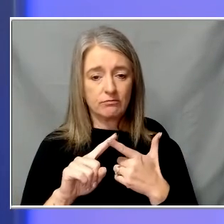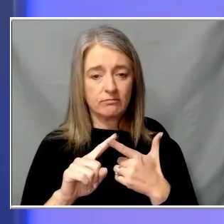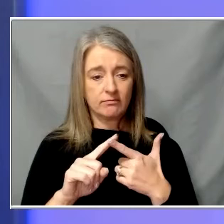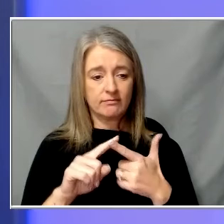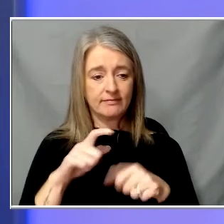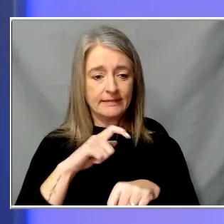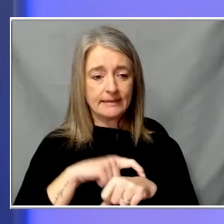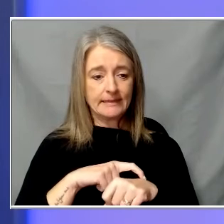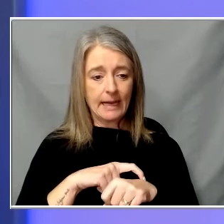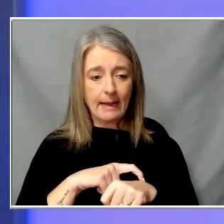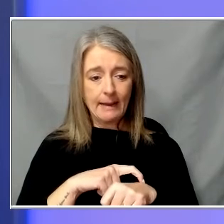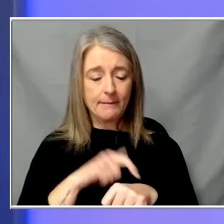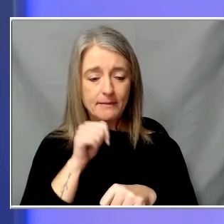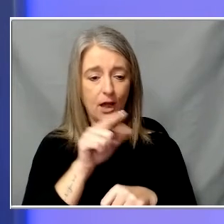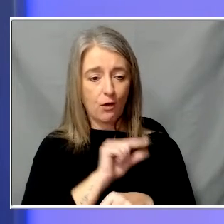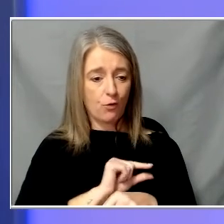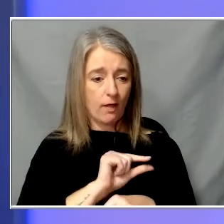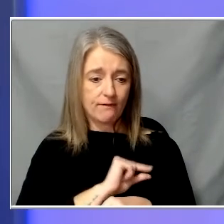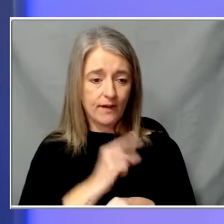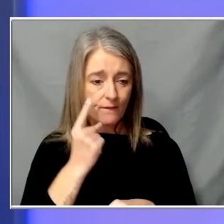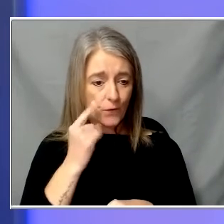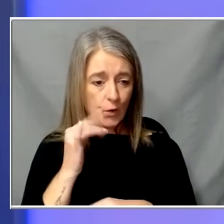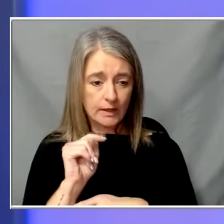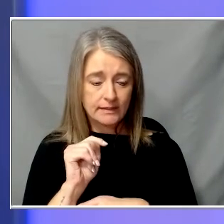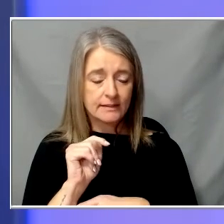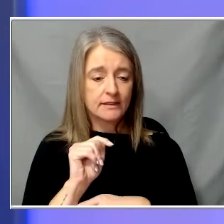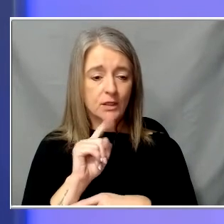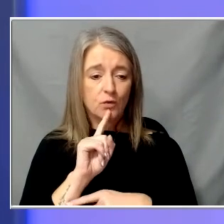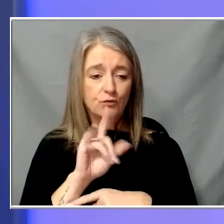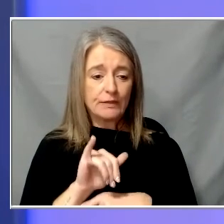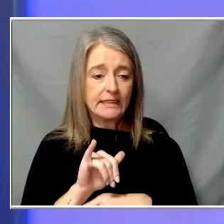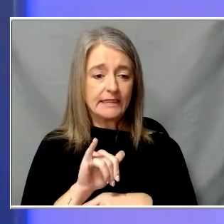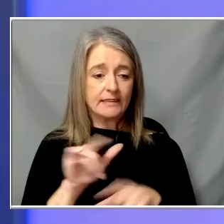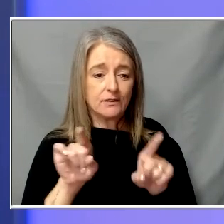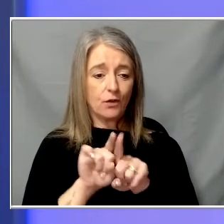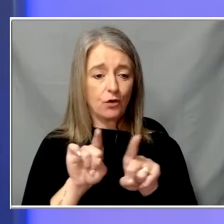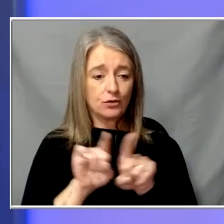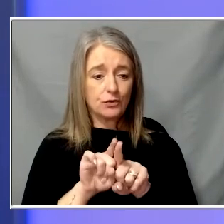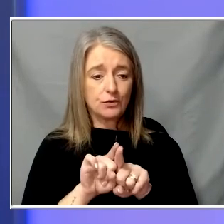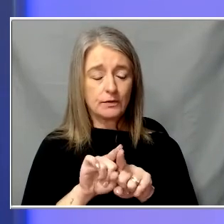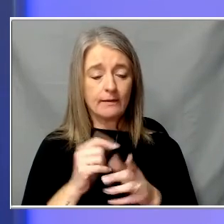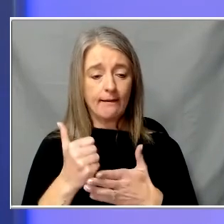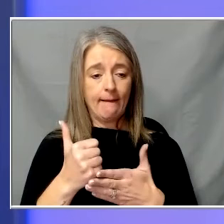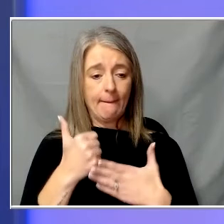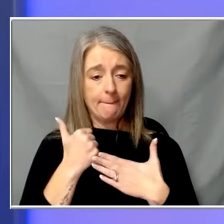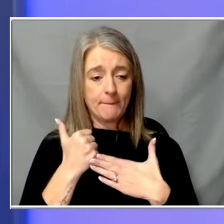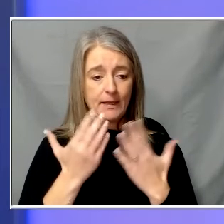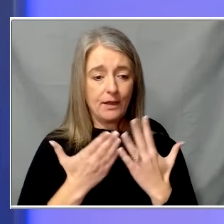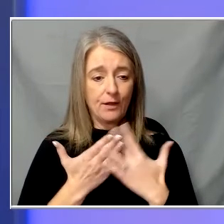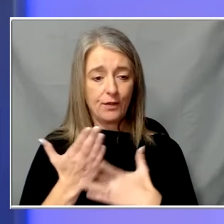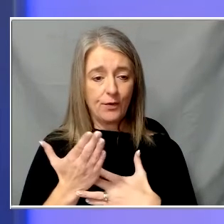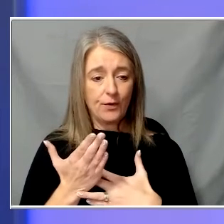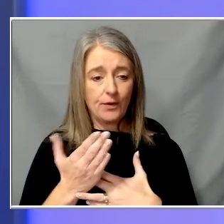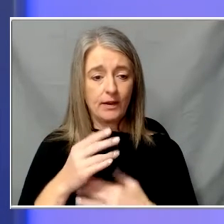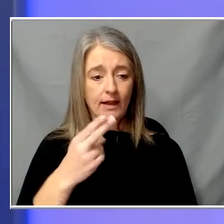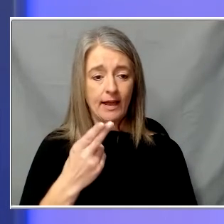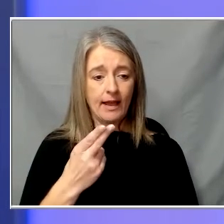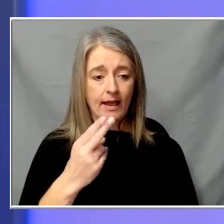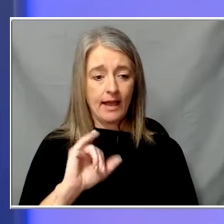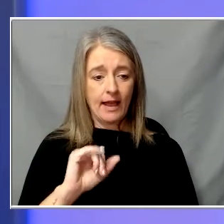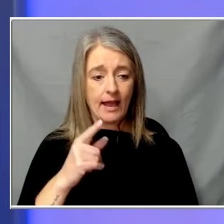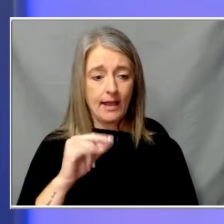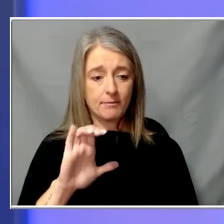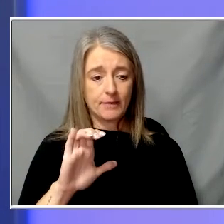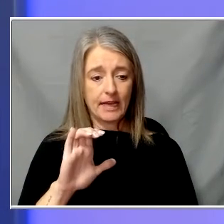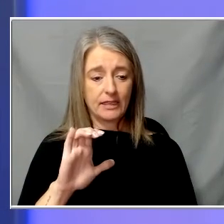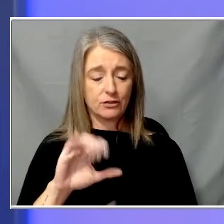timeline of not qualifying for it. So, and it's also one of the things that helped me get through the HIPEC surgery, because that is a scary